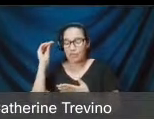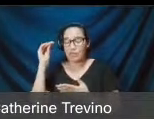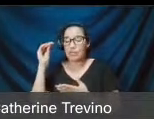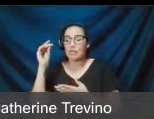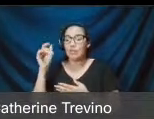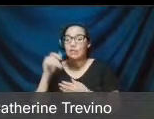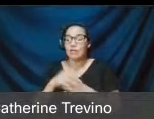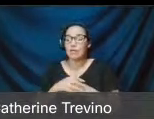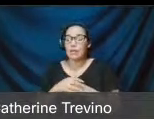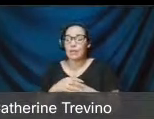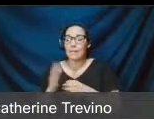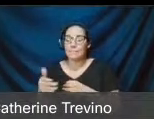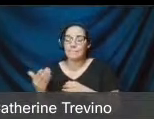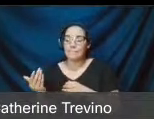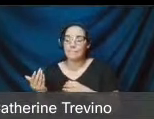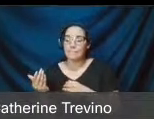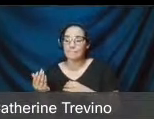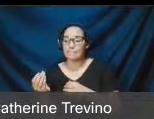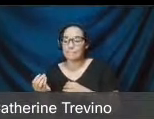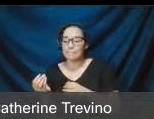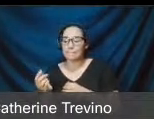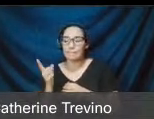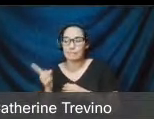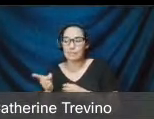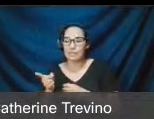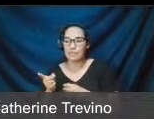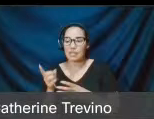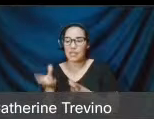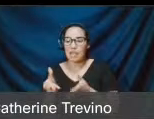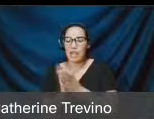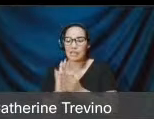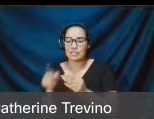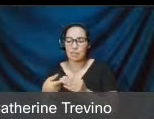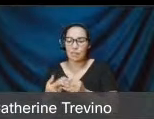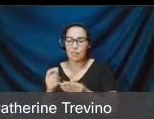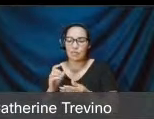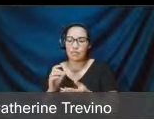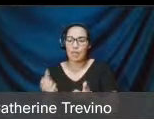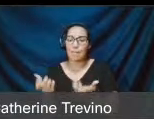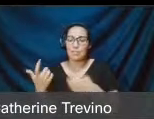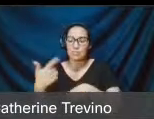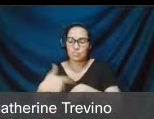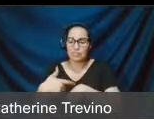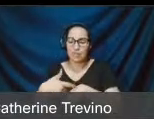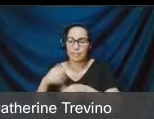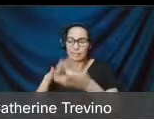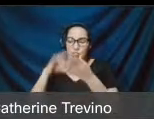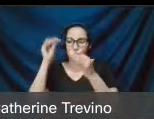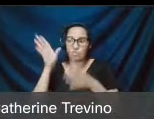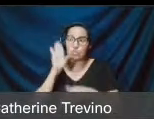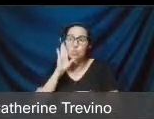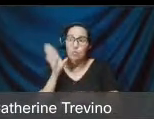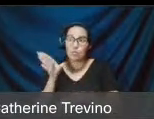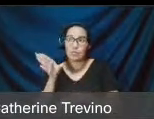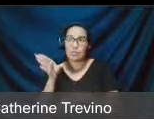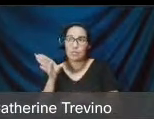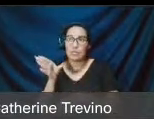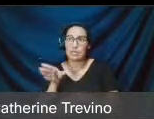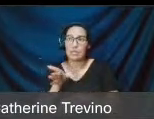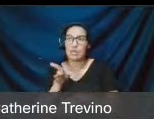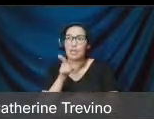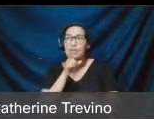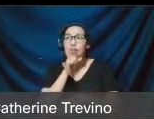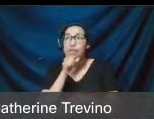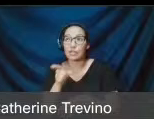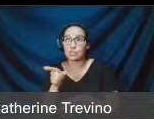obviously. He asked about the amount of time that students will be actually being